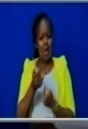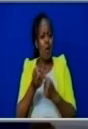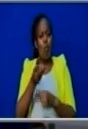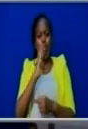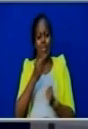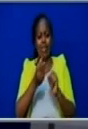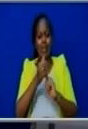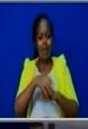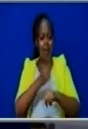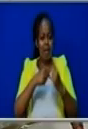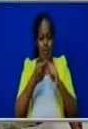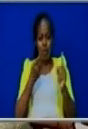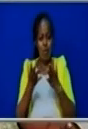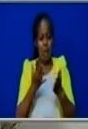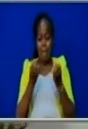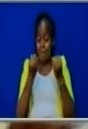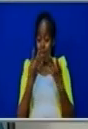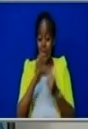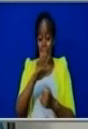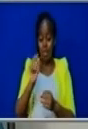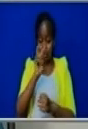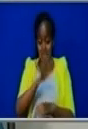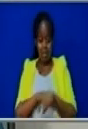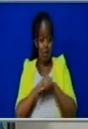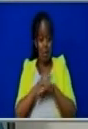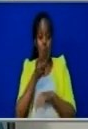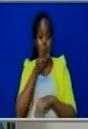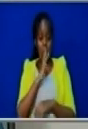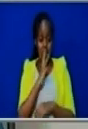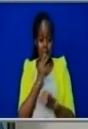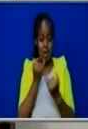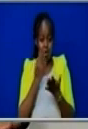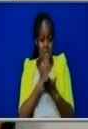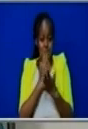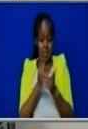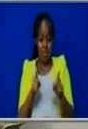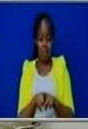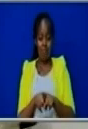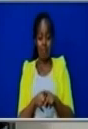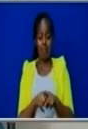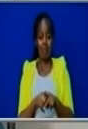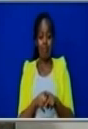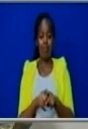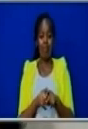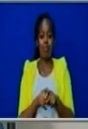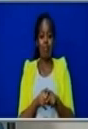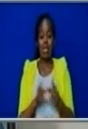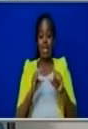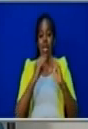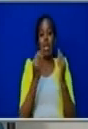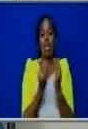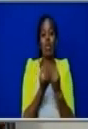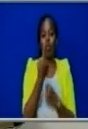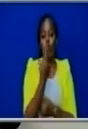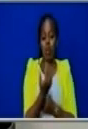asks me that. So many sources. Yes. So many sources of water. Yes. In fact, even standard one Yes. child